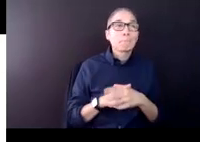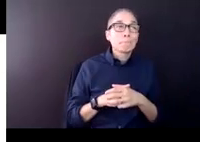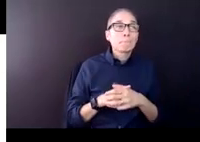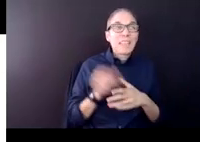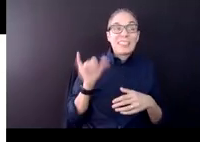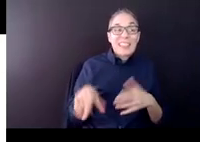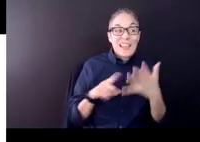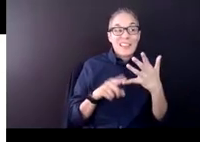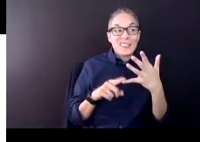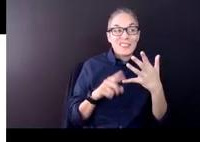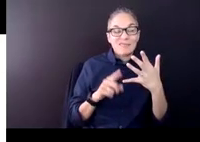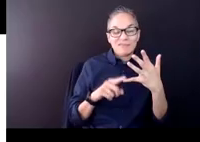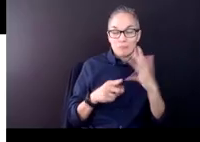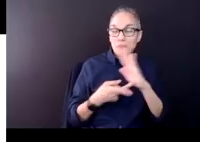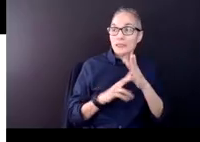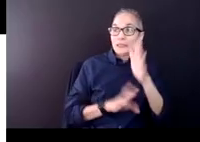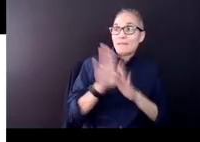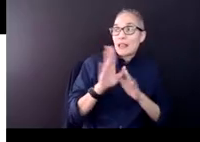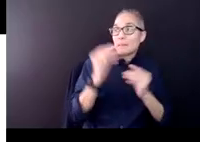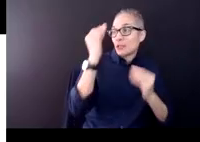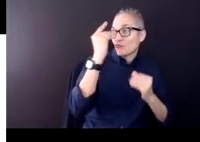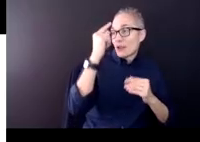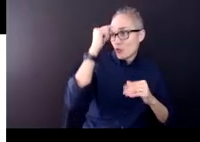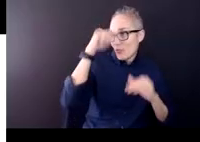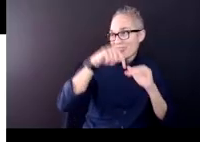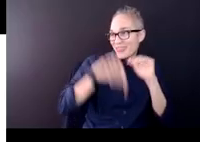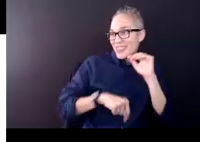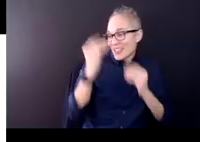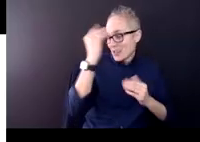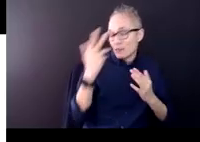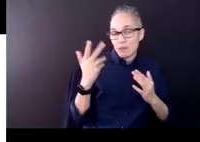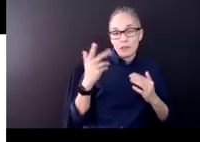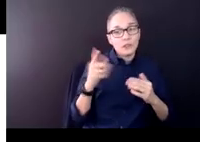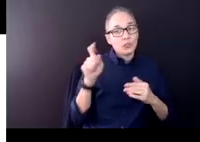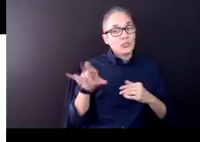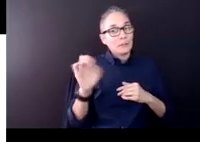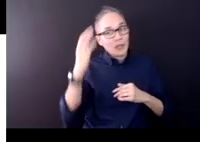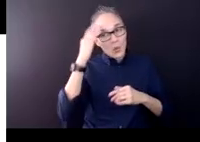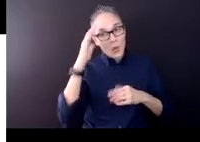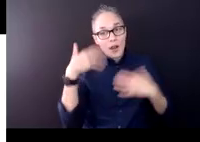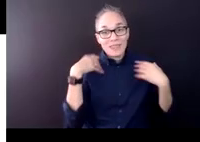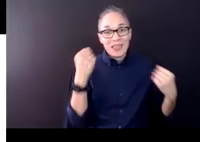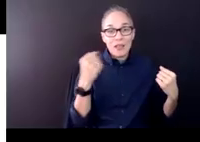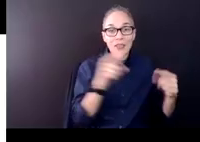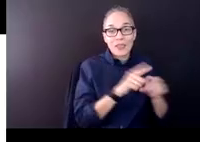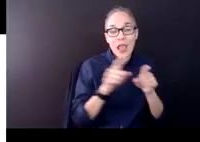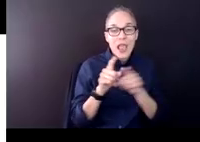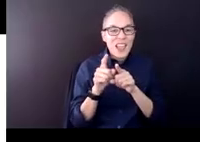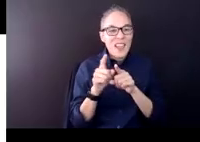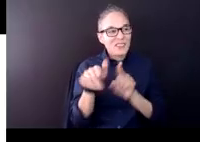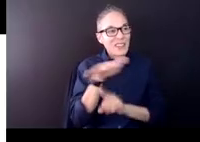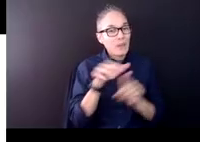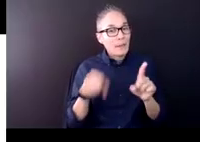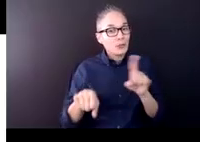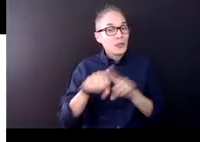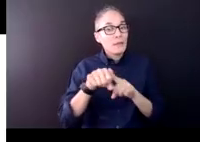This is developing critical thinking. So again, being aware of the environmental and health impact, as well as over